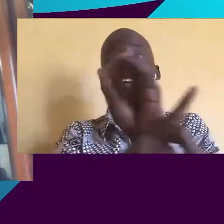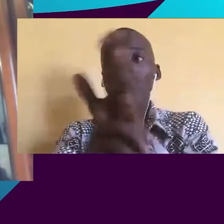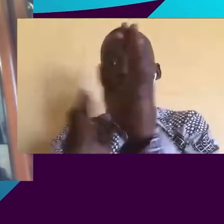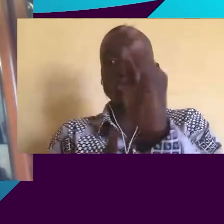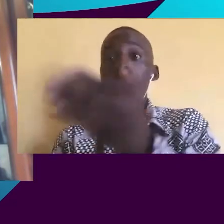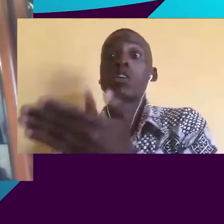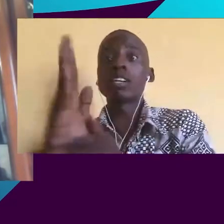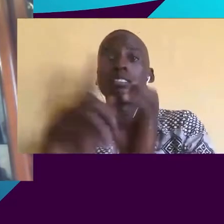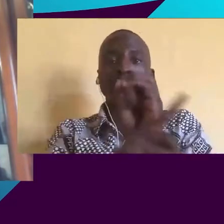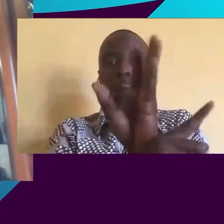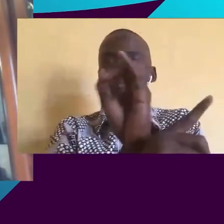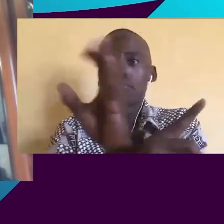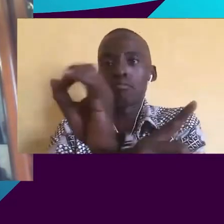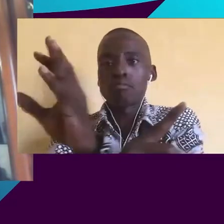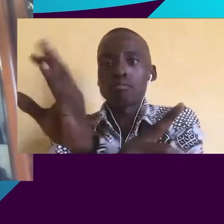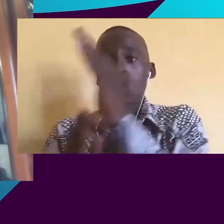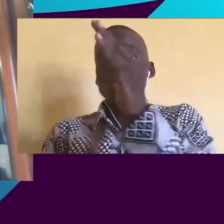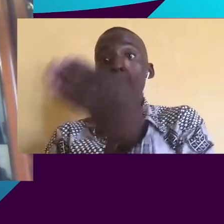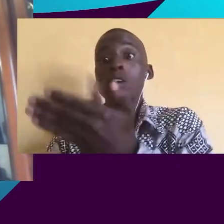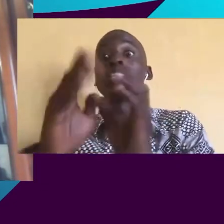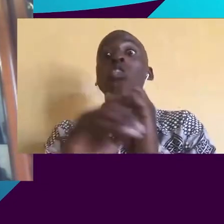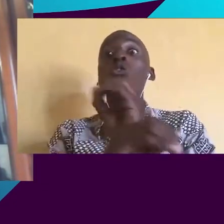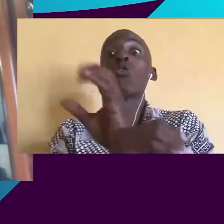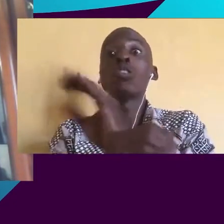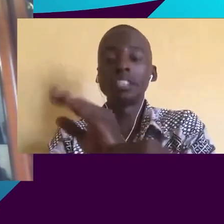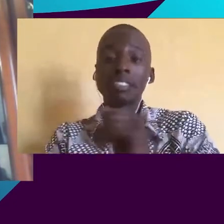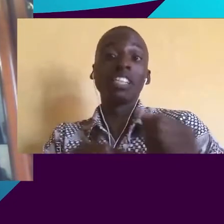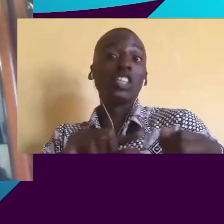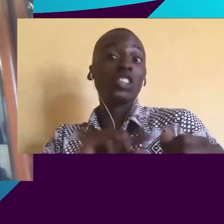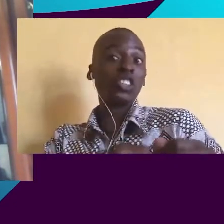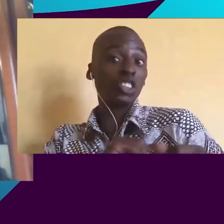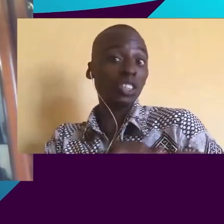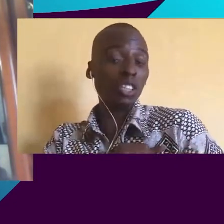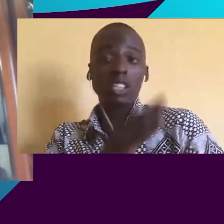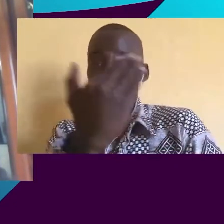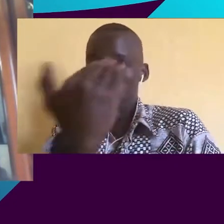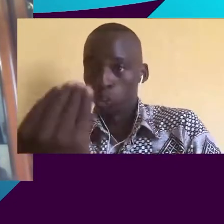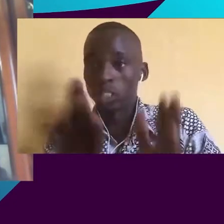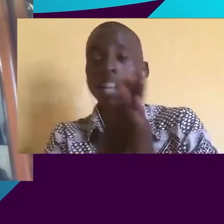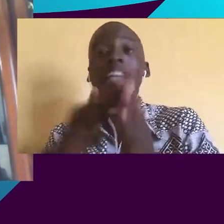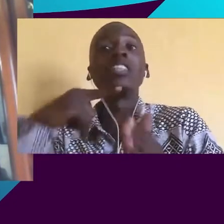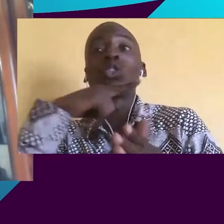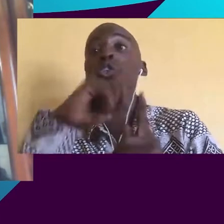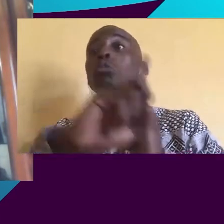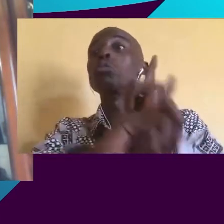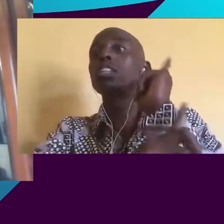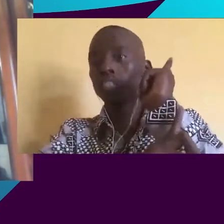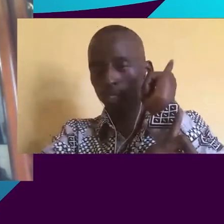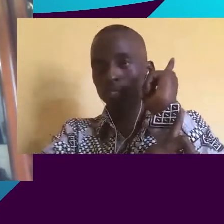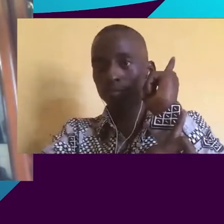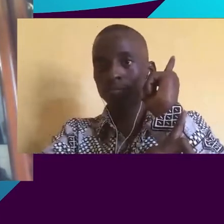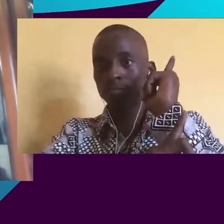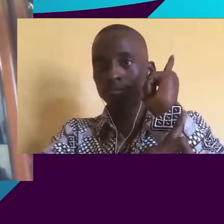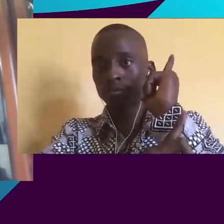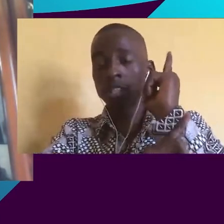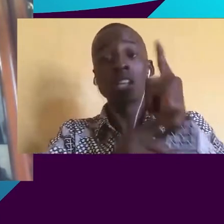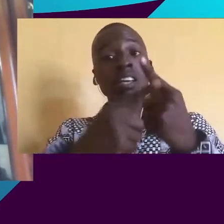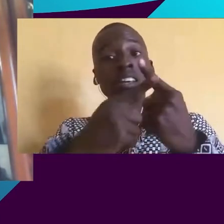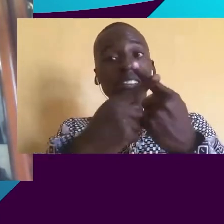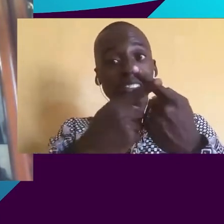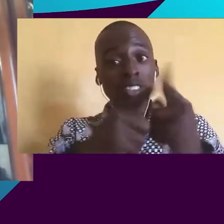conflicts, gender, children, and social protection. They differed, but it all led to the same